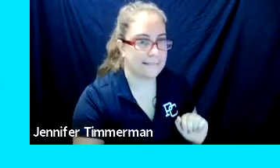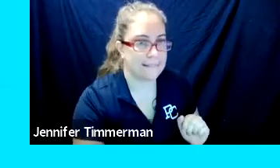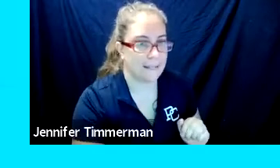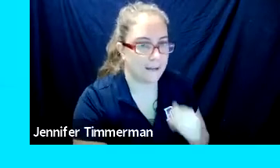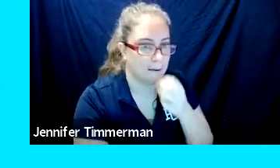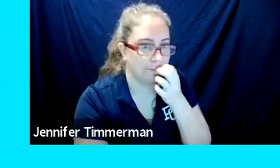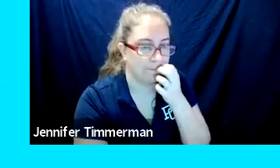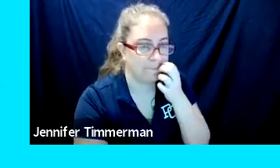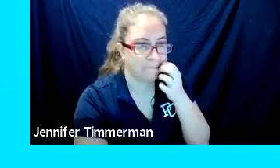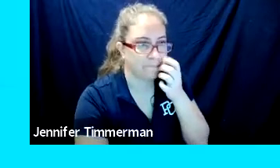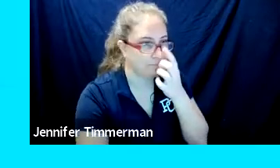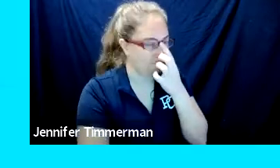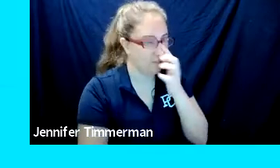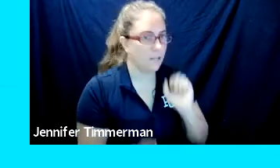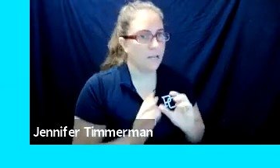let's see here.